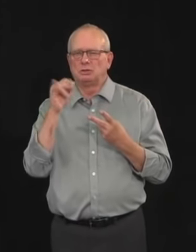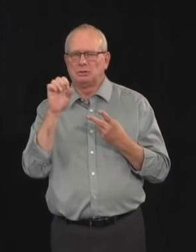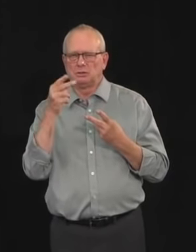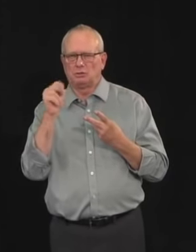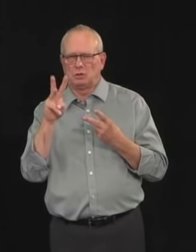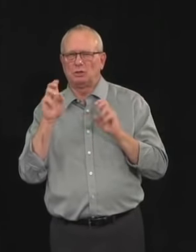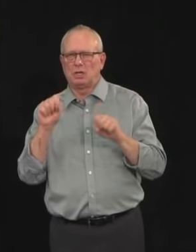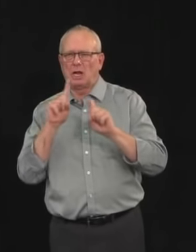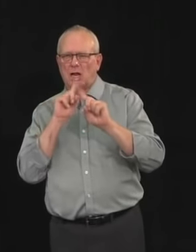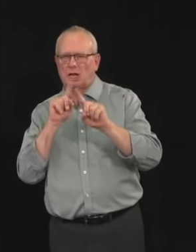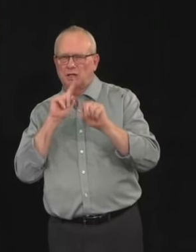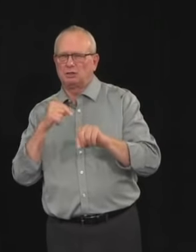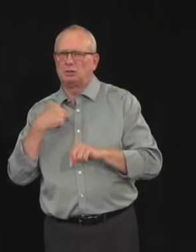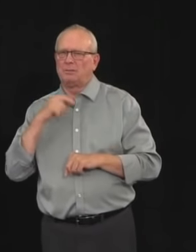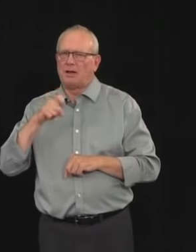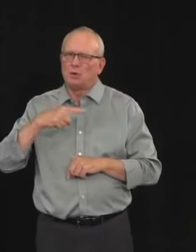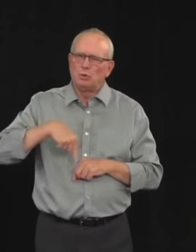Thank you.